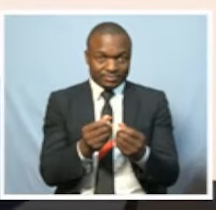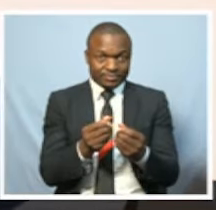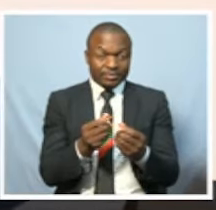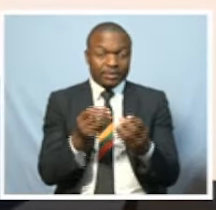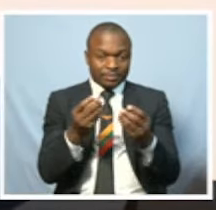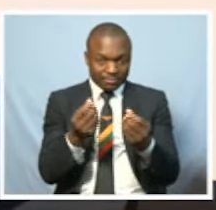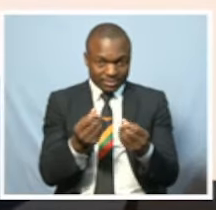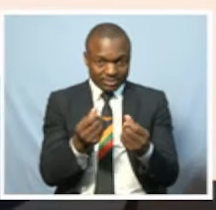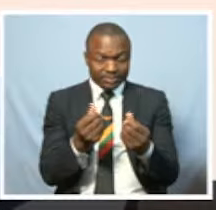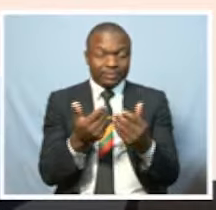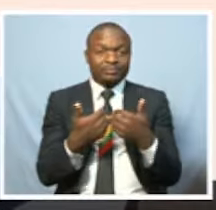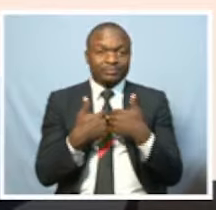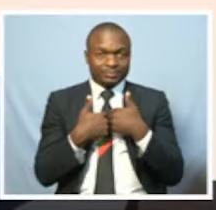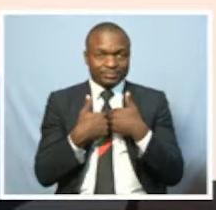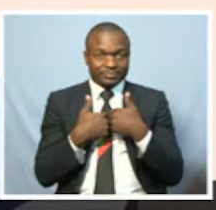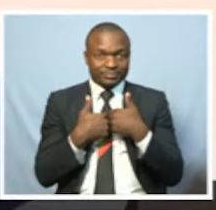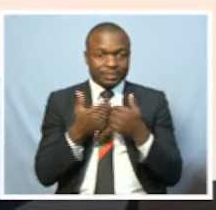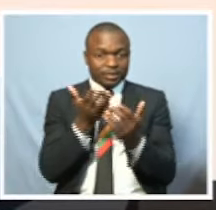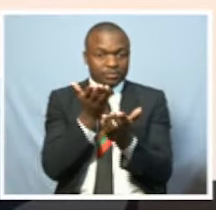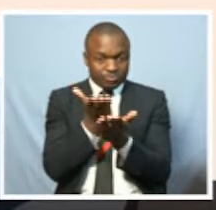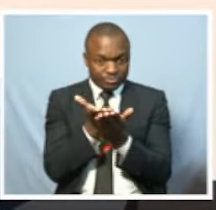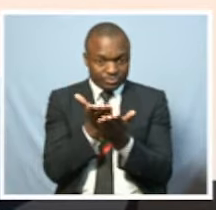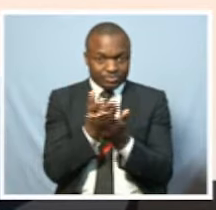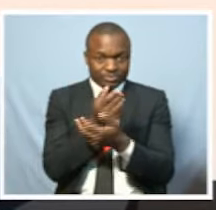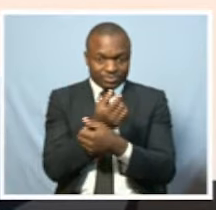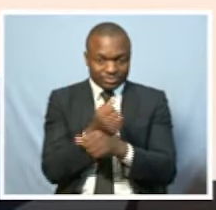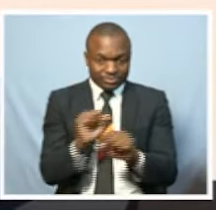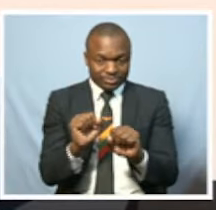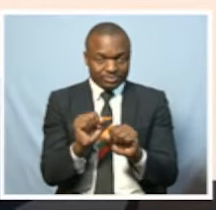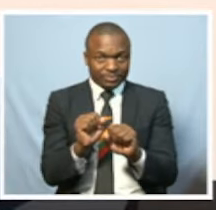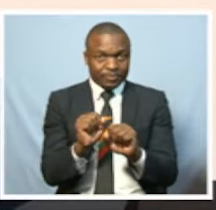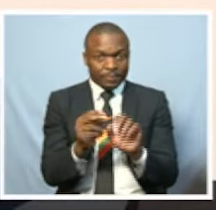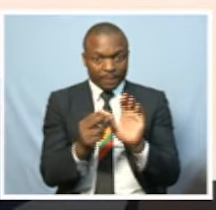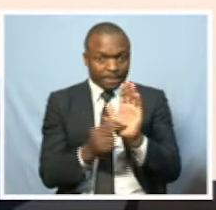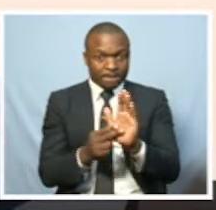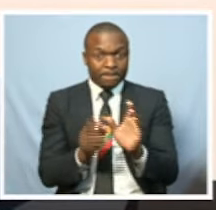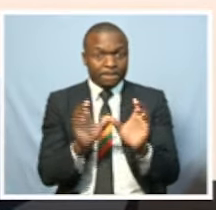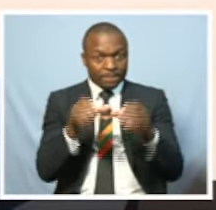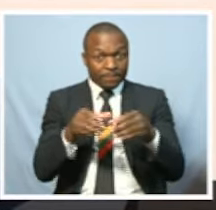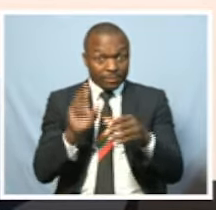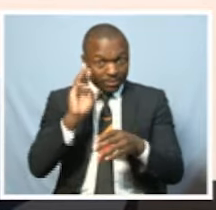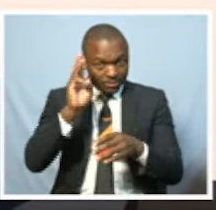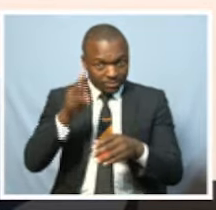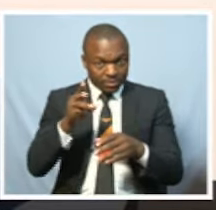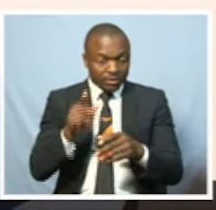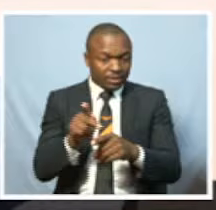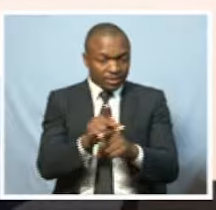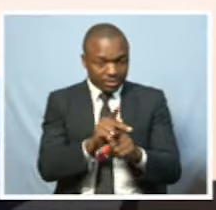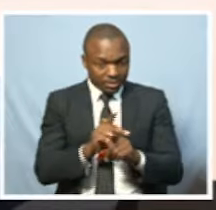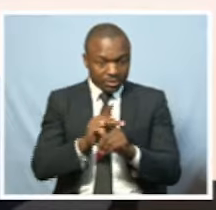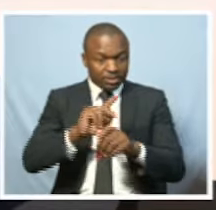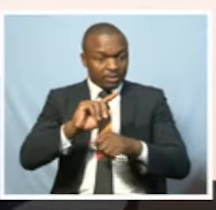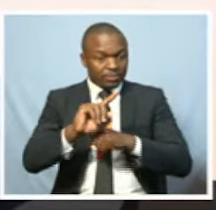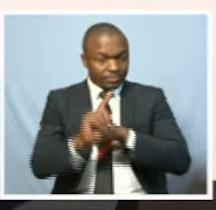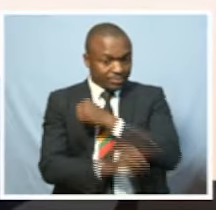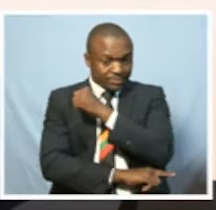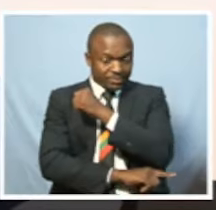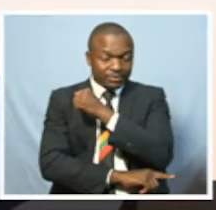have. And on remedial measure, where it says council will carefully discipline,